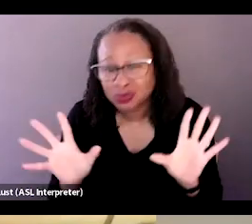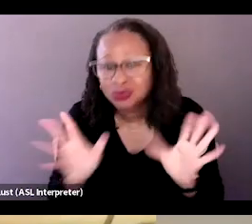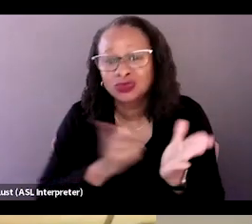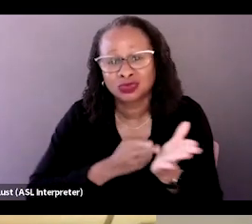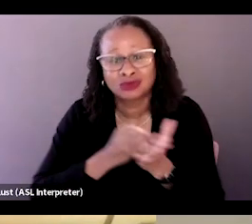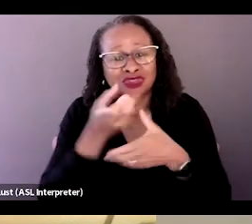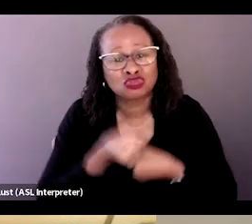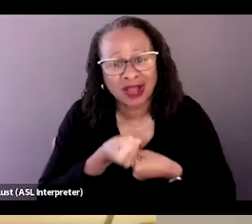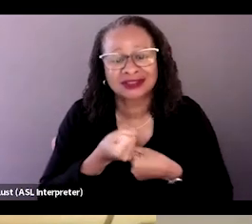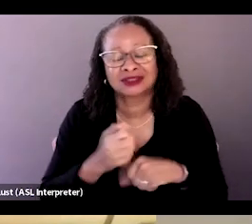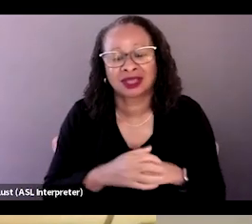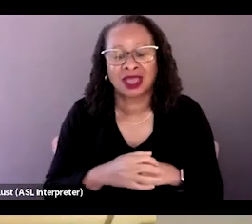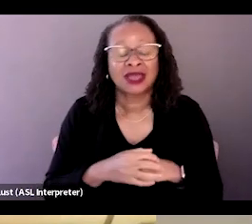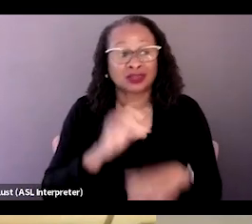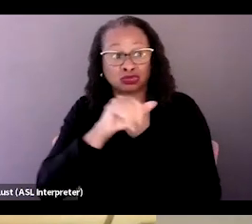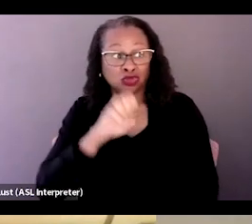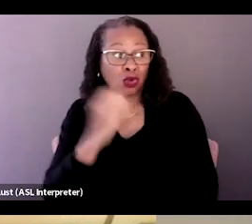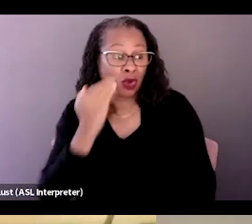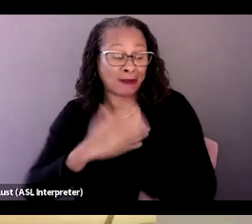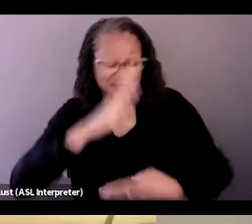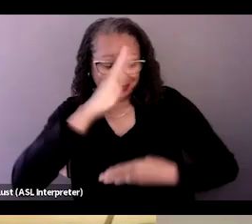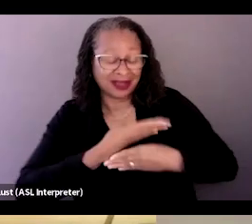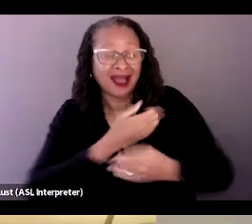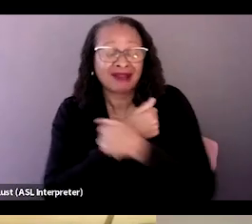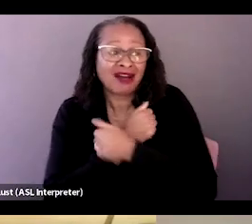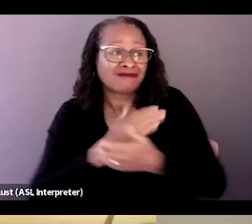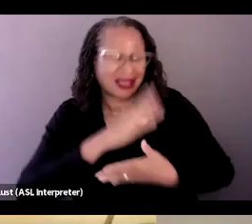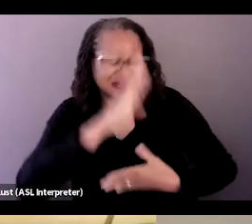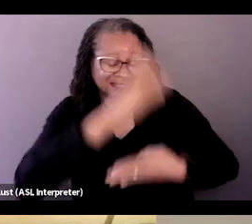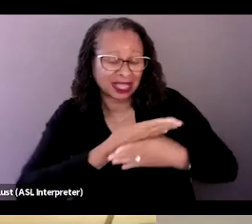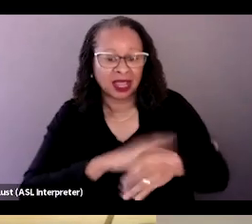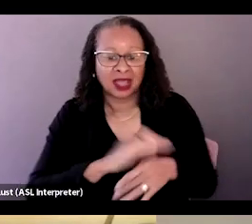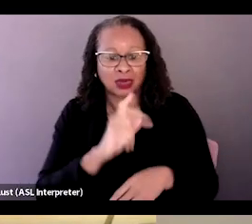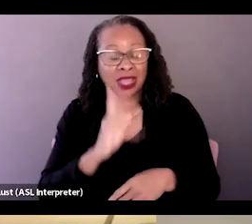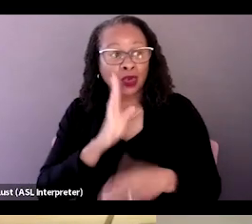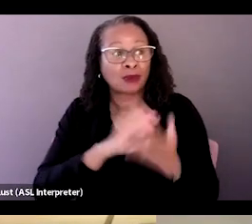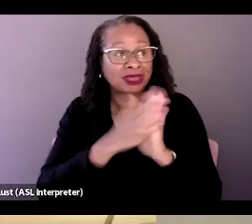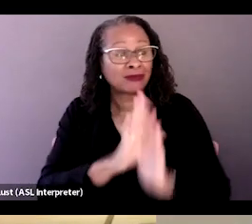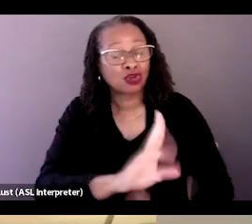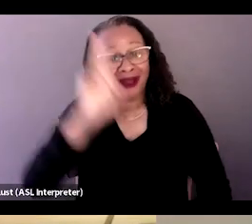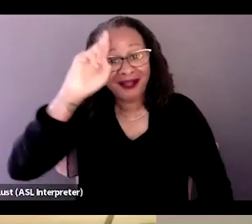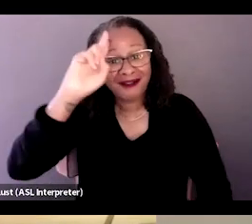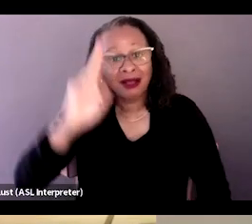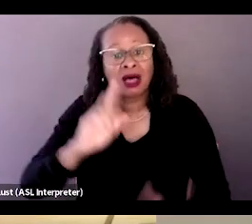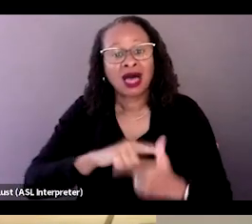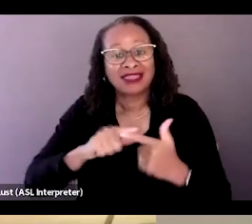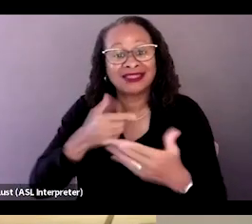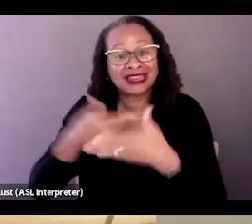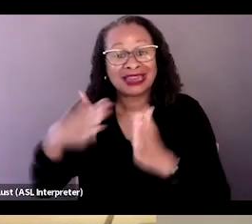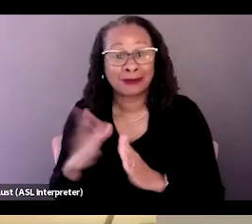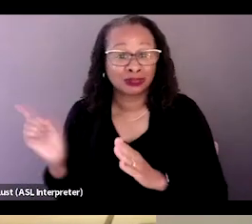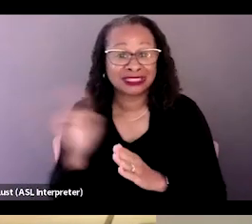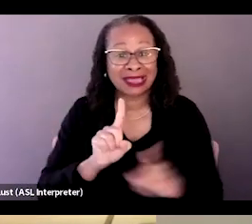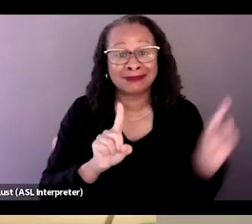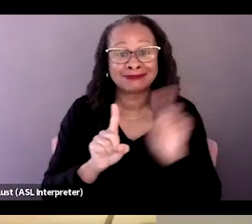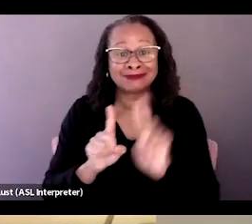knew my son, he loved my son. And it was like, okay, he's going to be your uncle. And then all the neighbors came along, and I realized how much